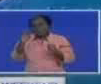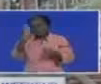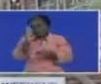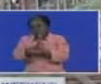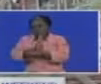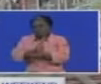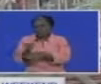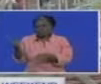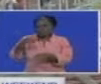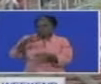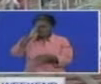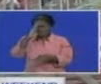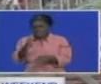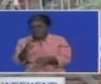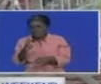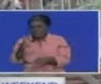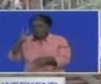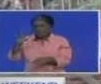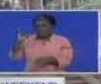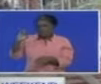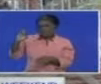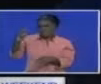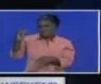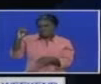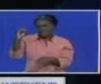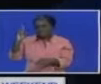Sunday. Victor Ogale, KTN Sports.